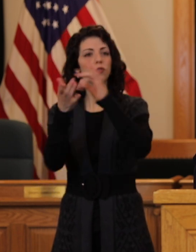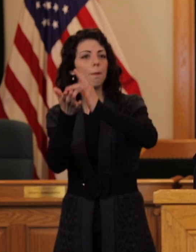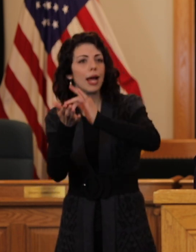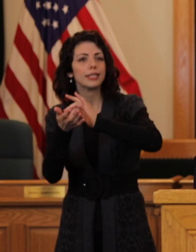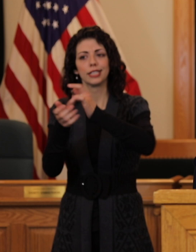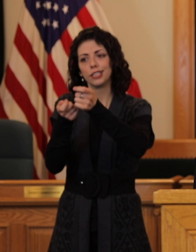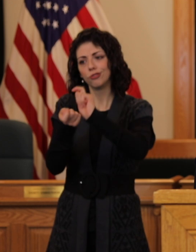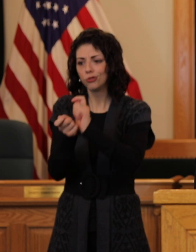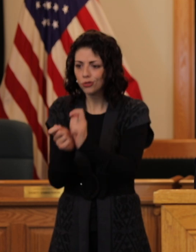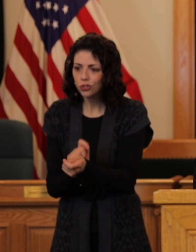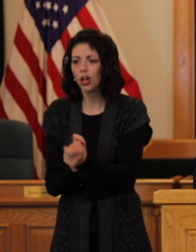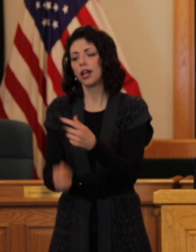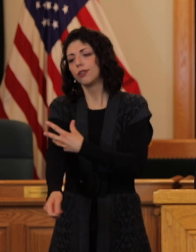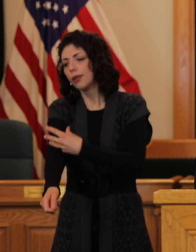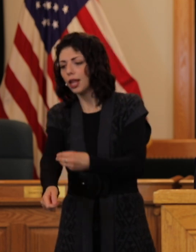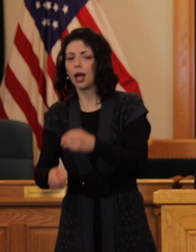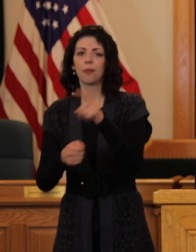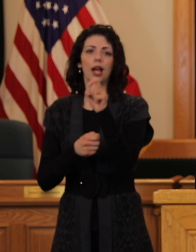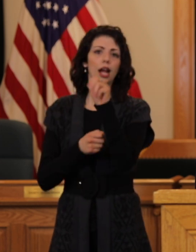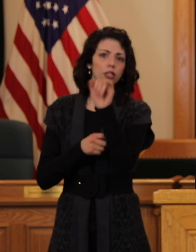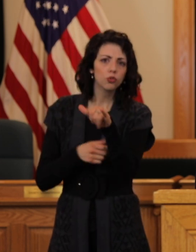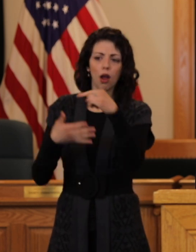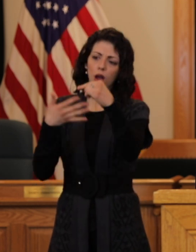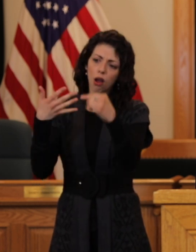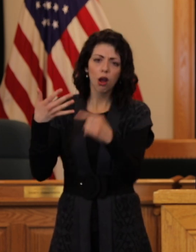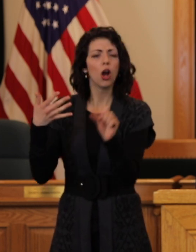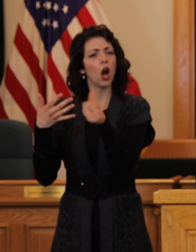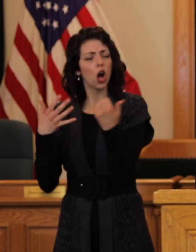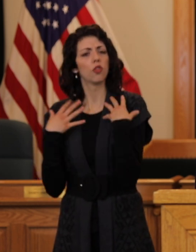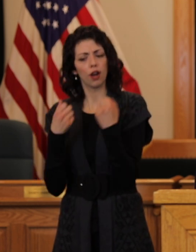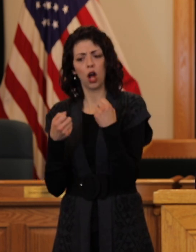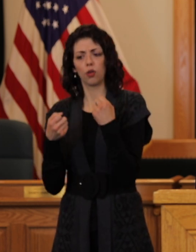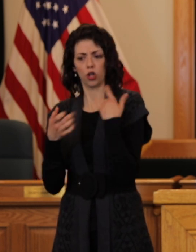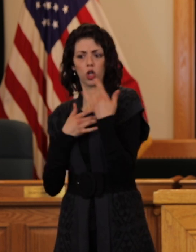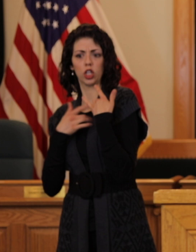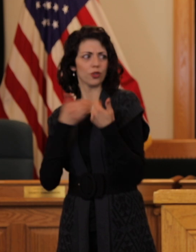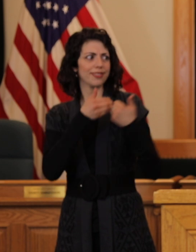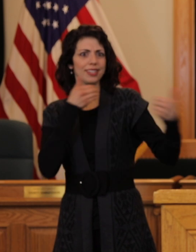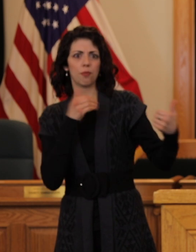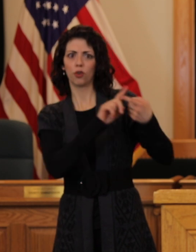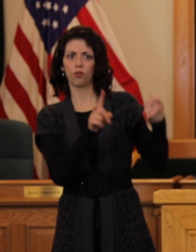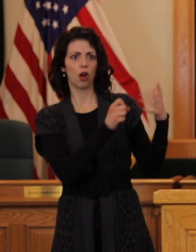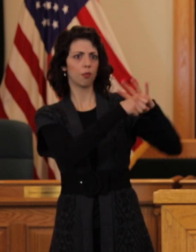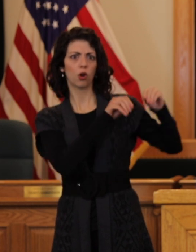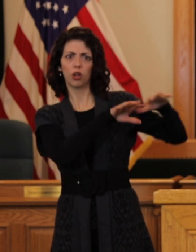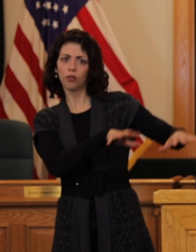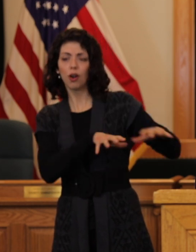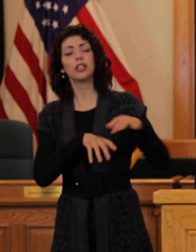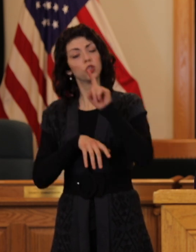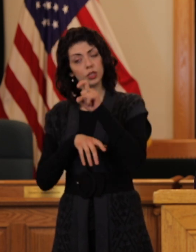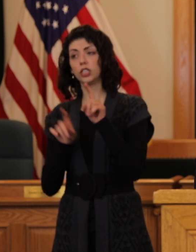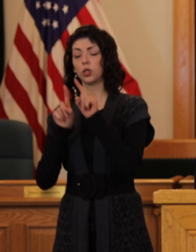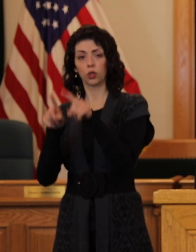management, need lab work, x-rays, and other health concerns that must be addressed. You can have the confidence that it is safe to